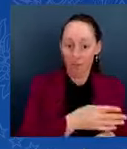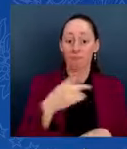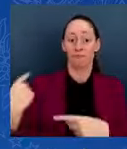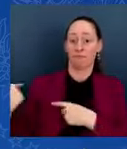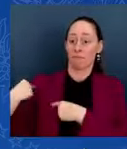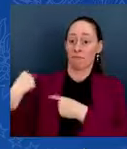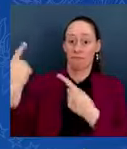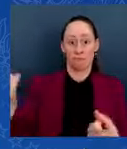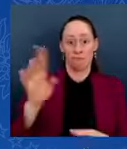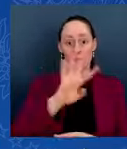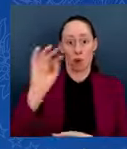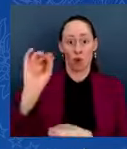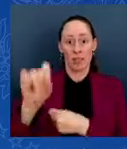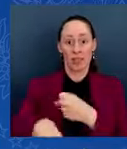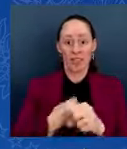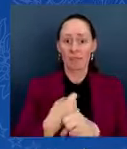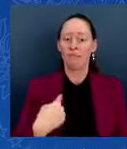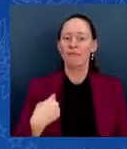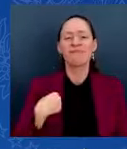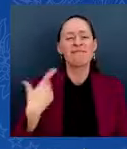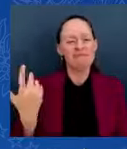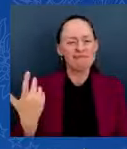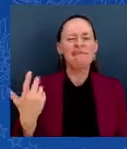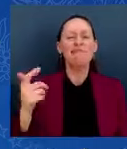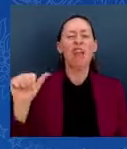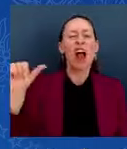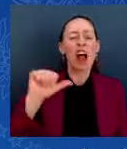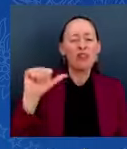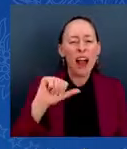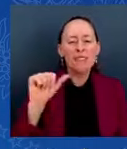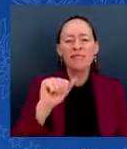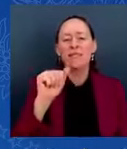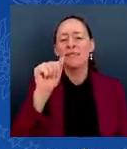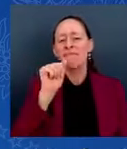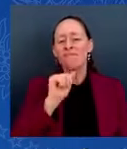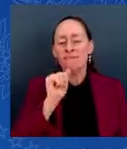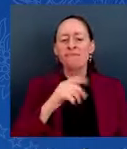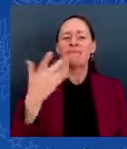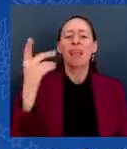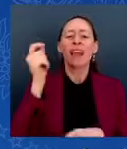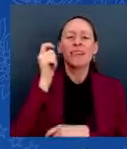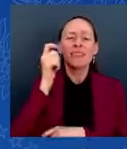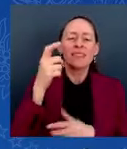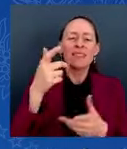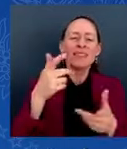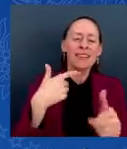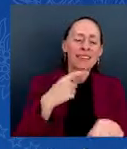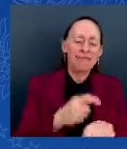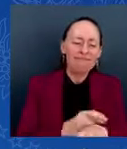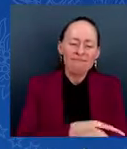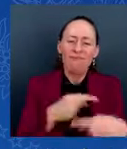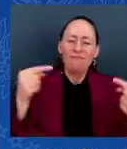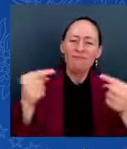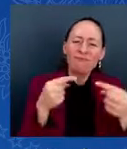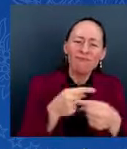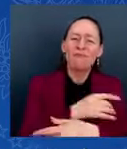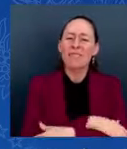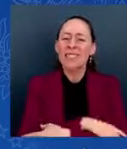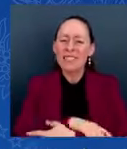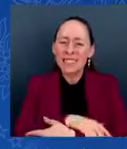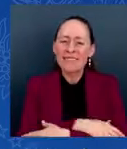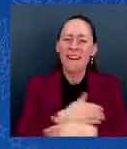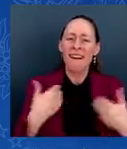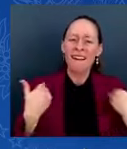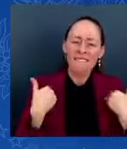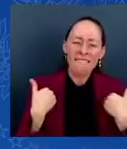psoriasis that have taken a heavy toll on my body. But nothing could prepare me for the financial strain that came